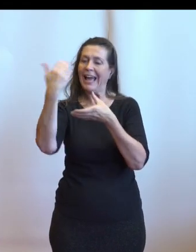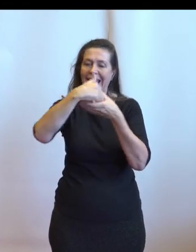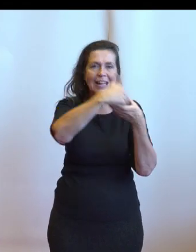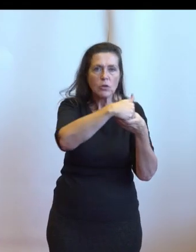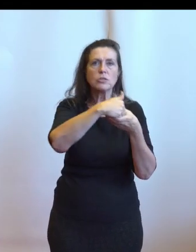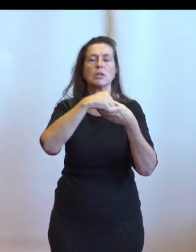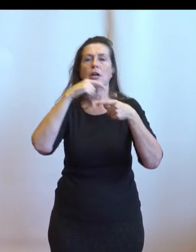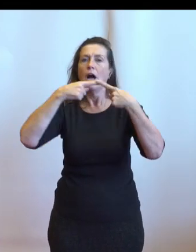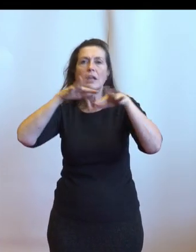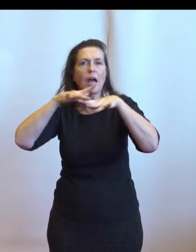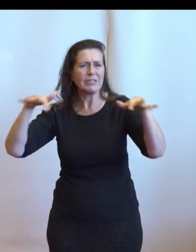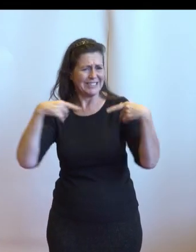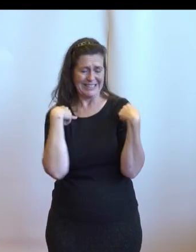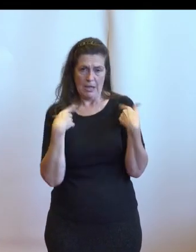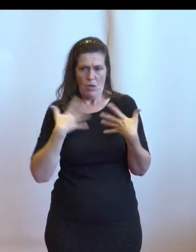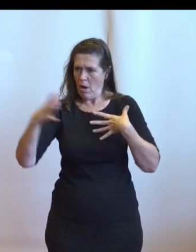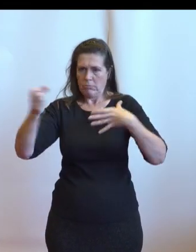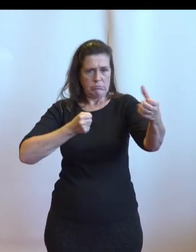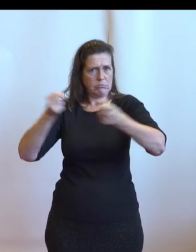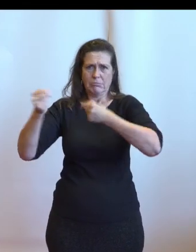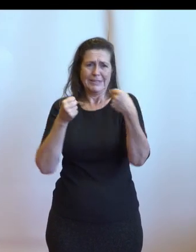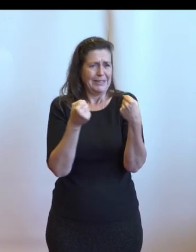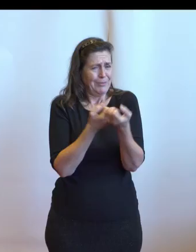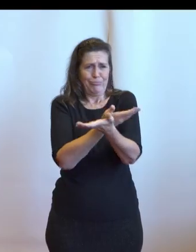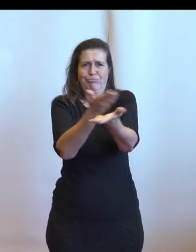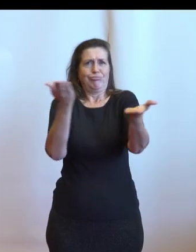need to empower everyone to have a successful career at Accenture.